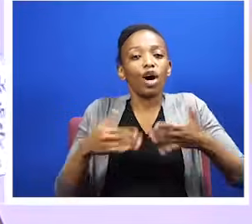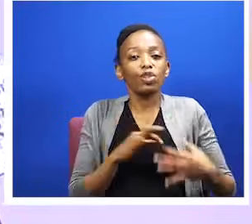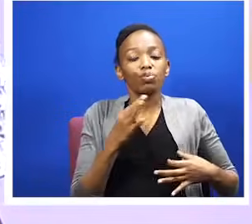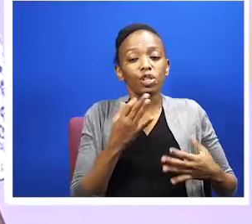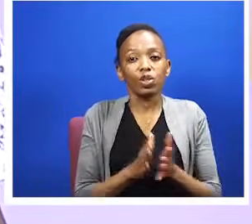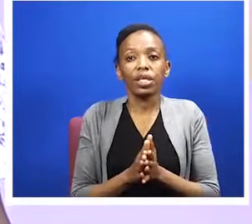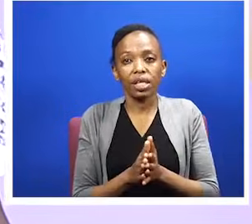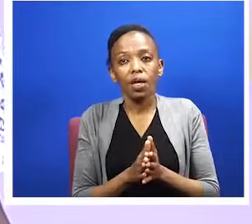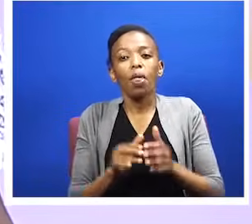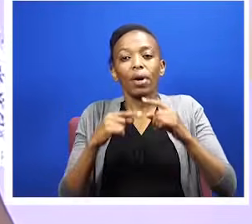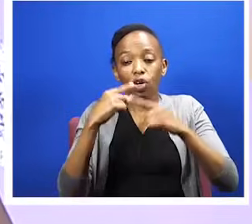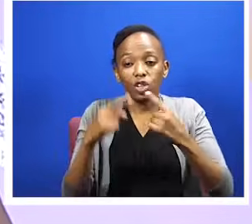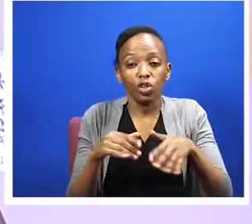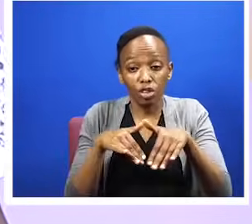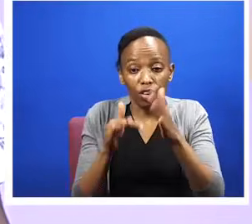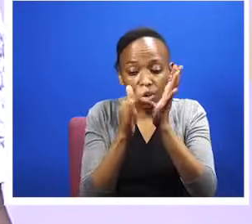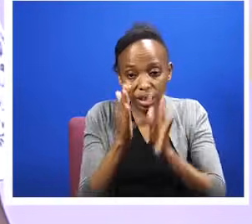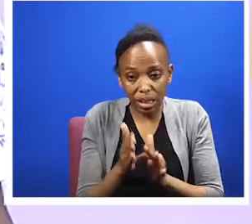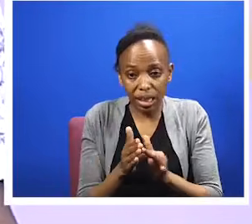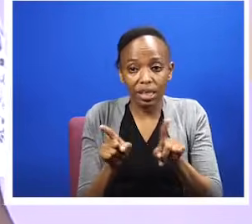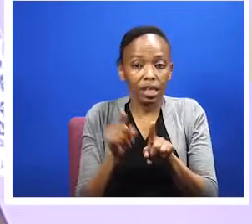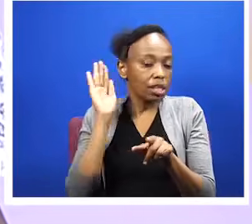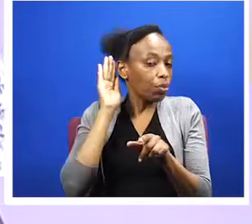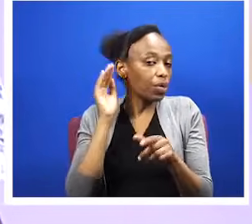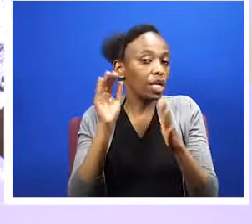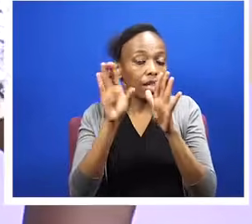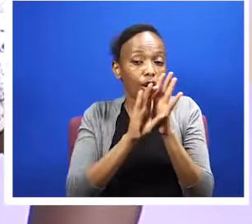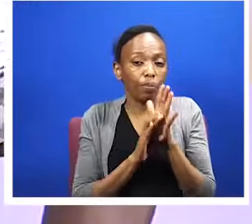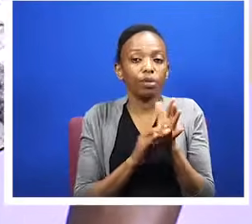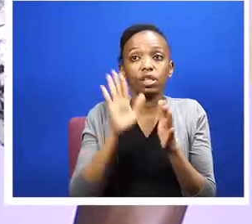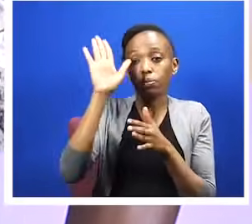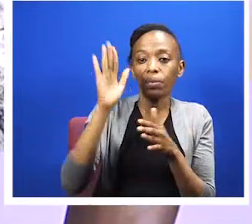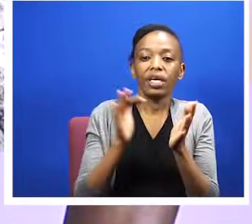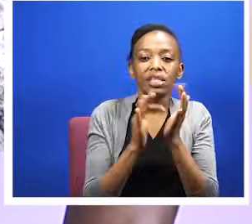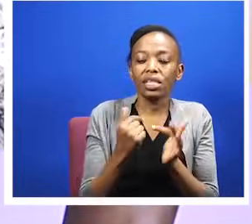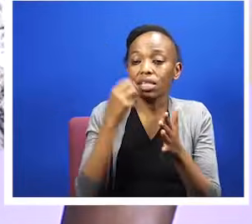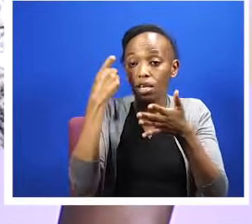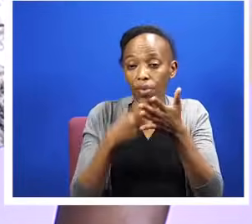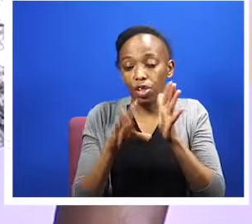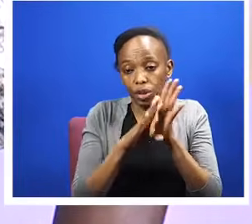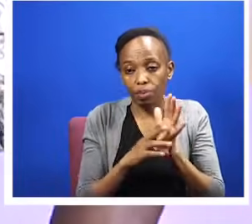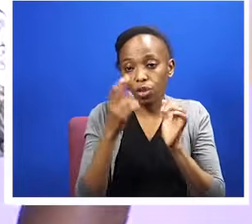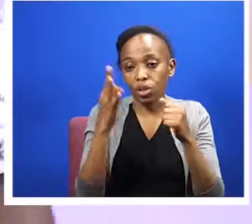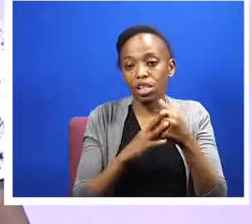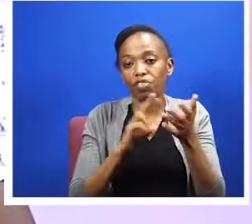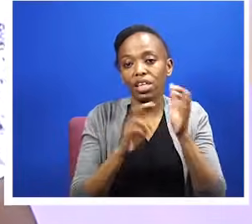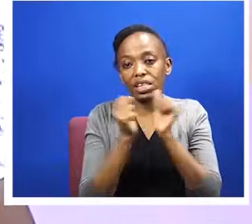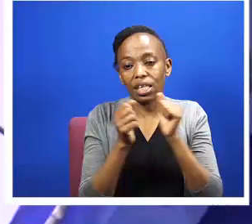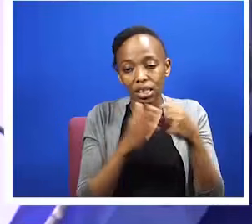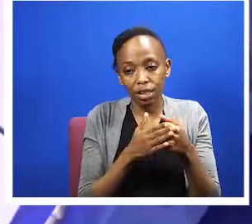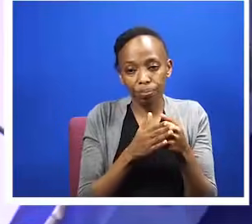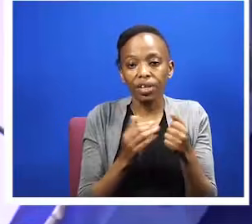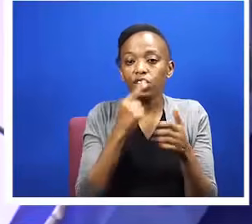It's by continuously following Jesus and obeying His commandments. Jesus told us in Matthew 28, verse 19, and this is